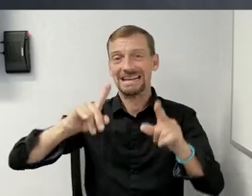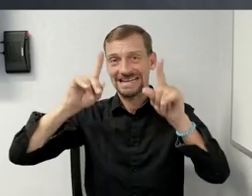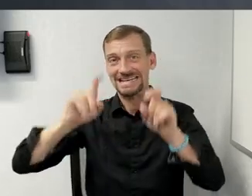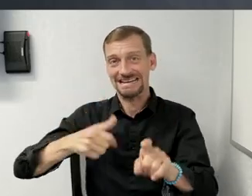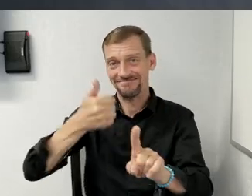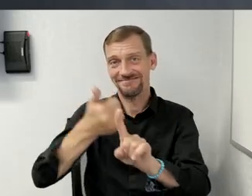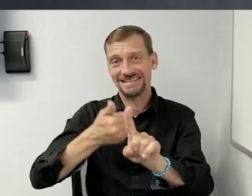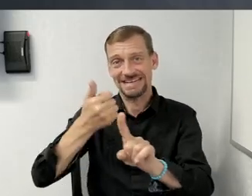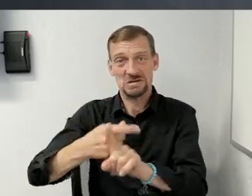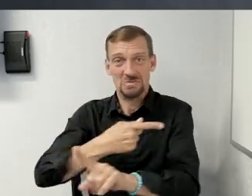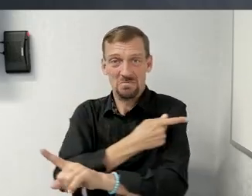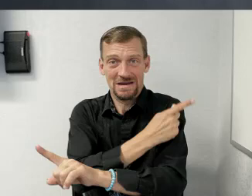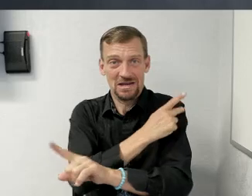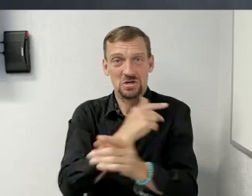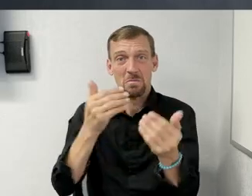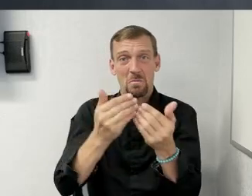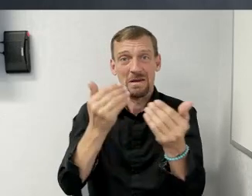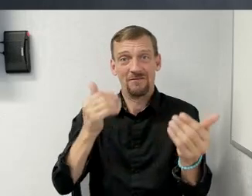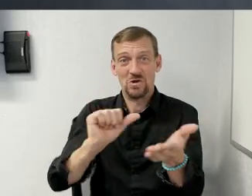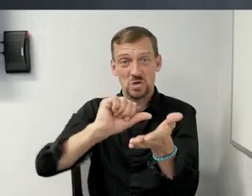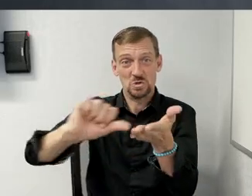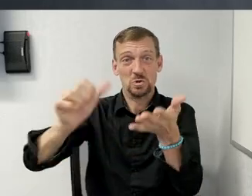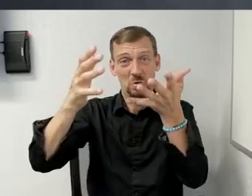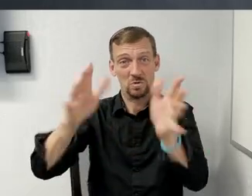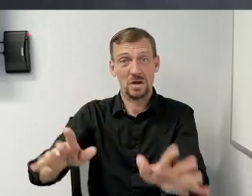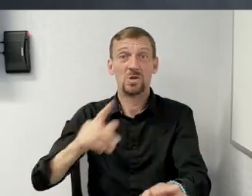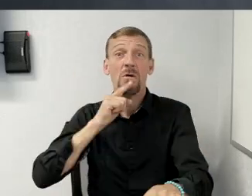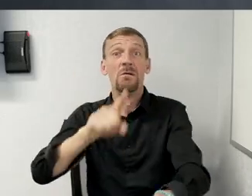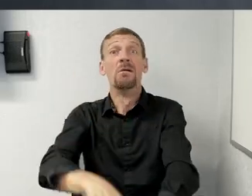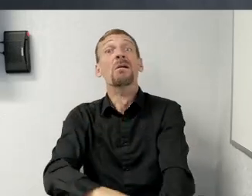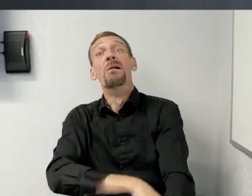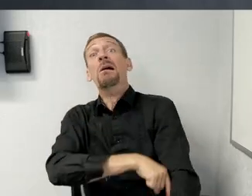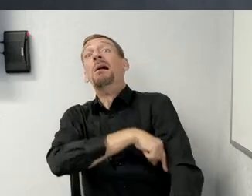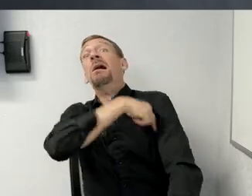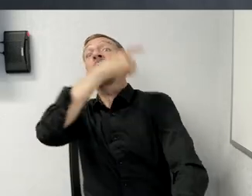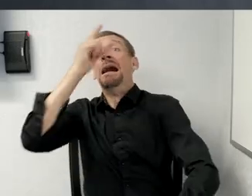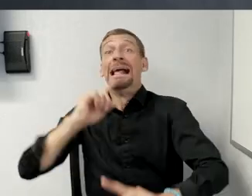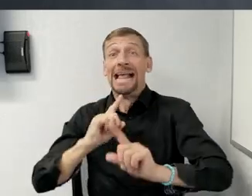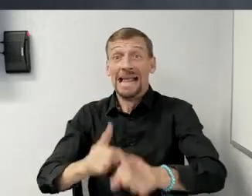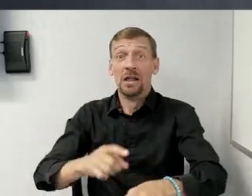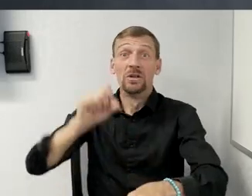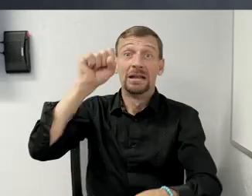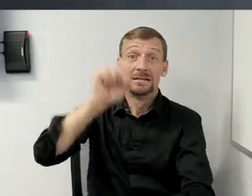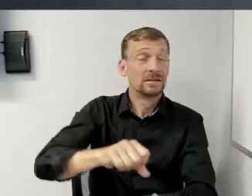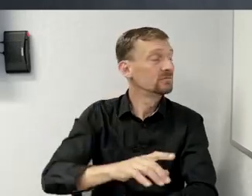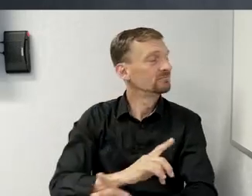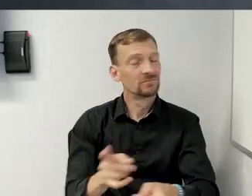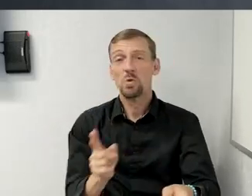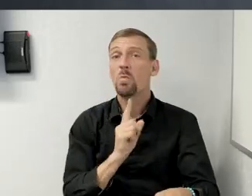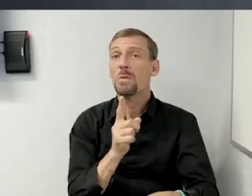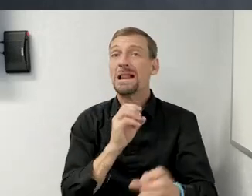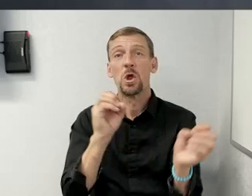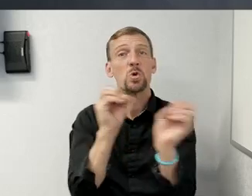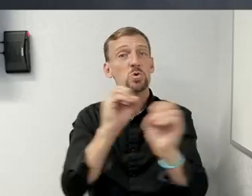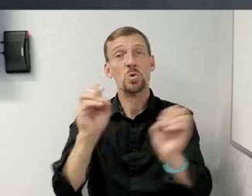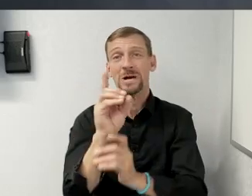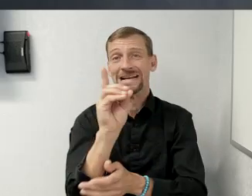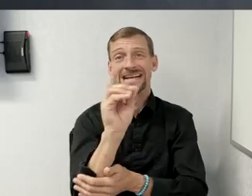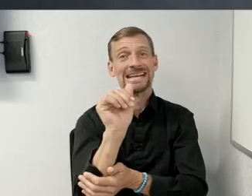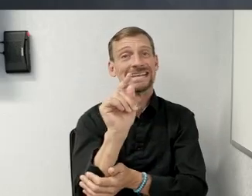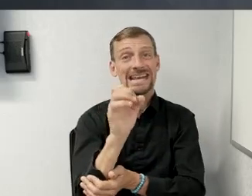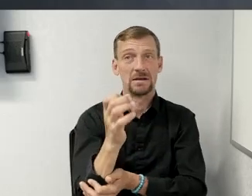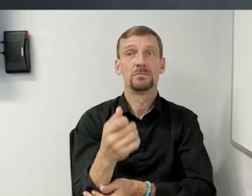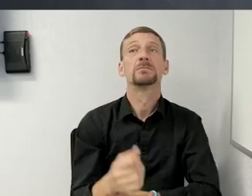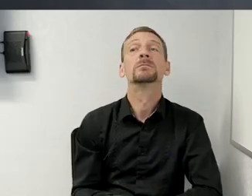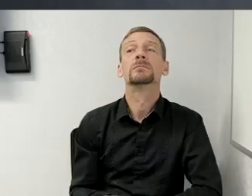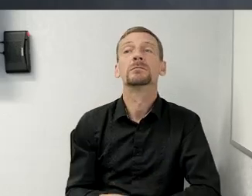to test all of them. So long answer to a question is like, there is no date yet.